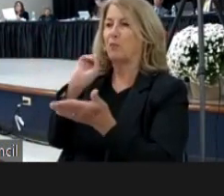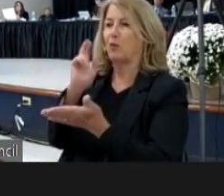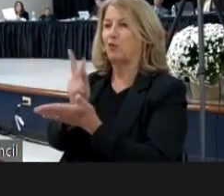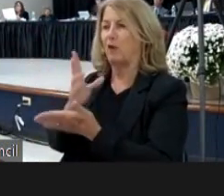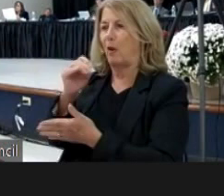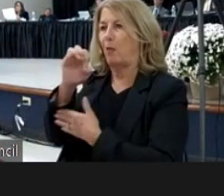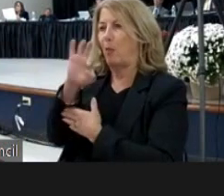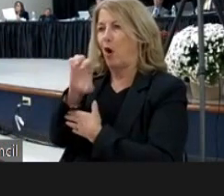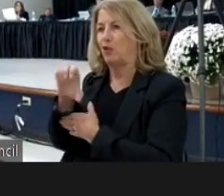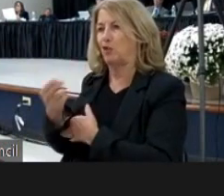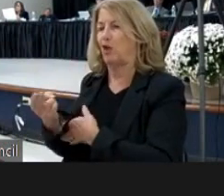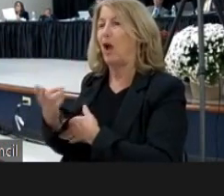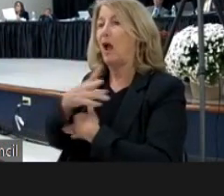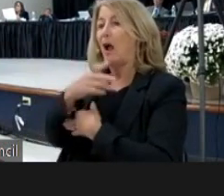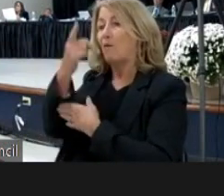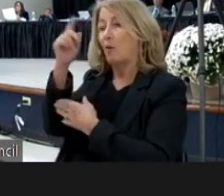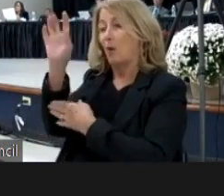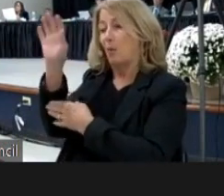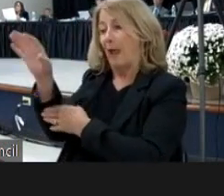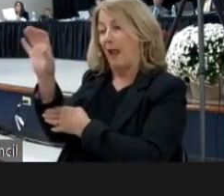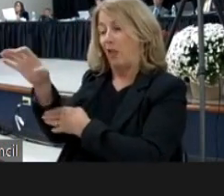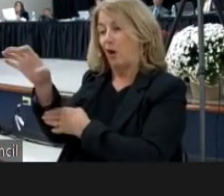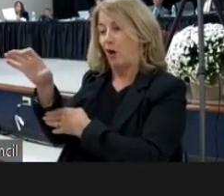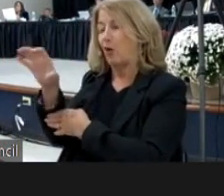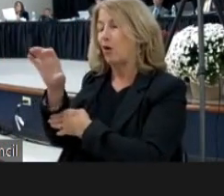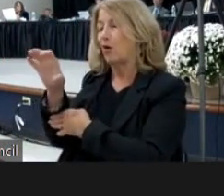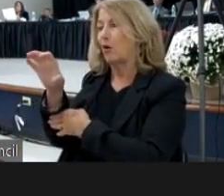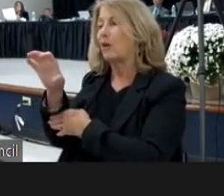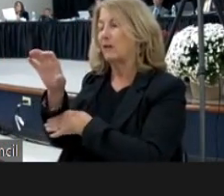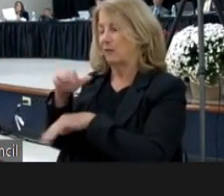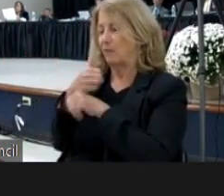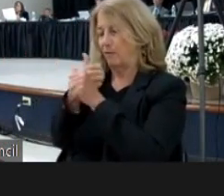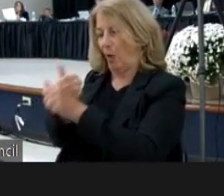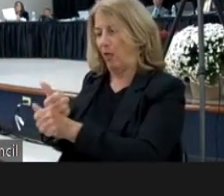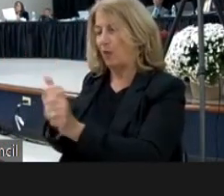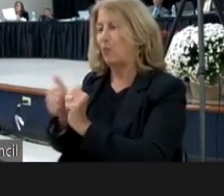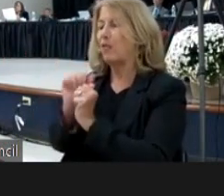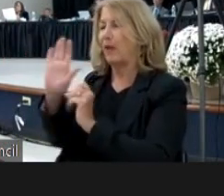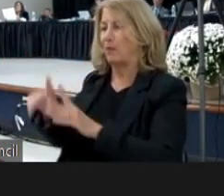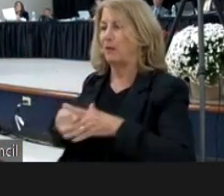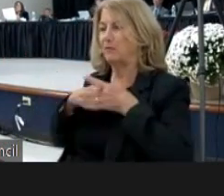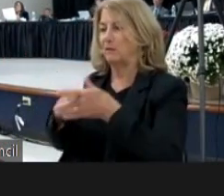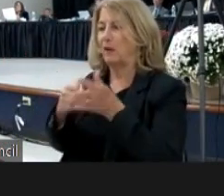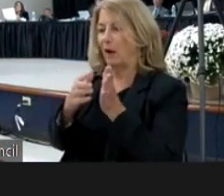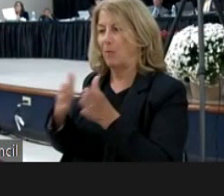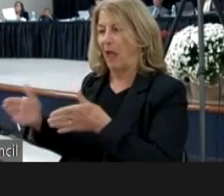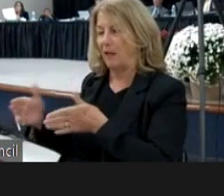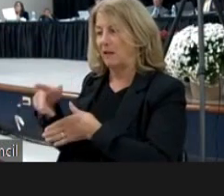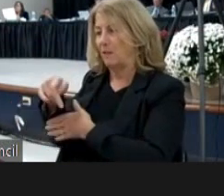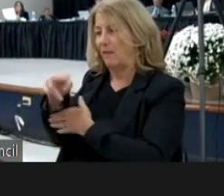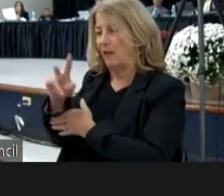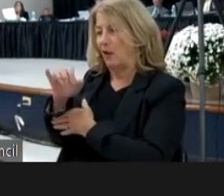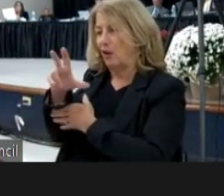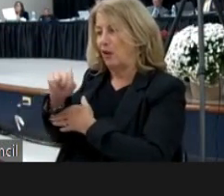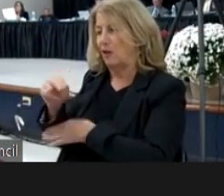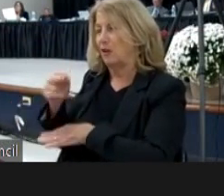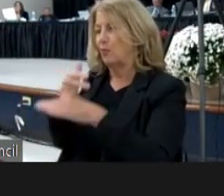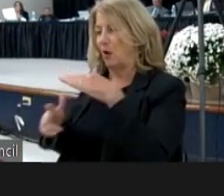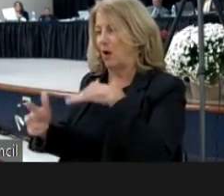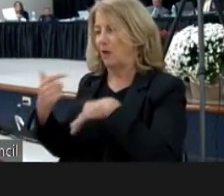matter. Baylor on course, their initial plans. The pavilion garage we talked about